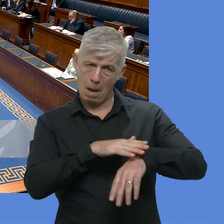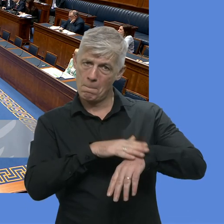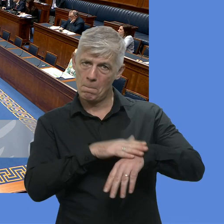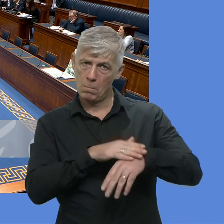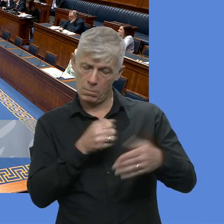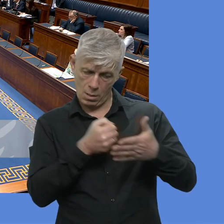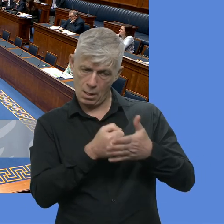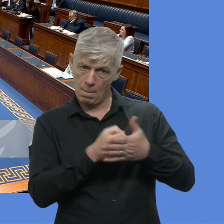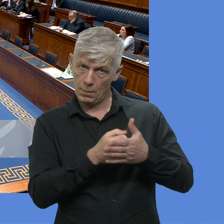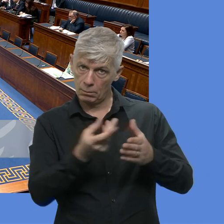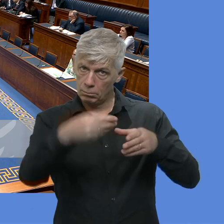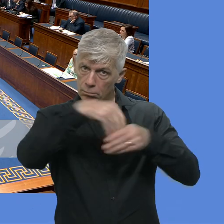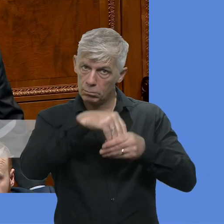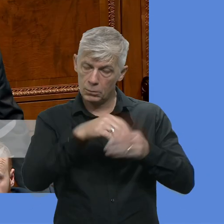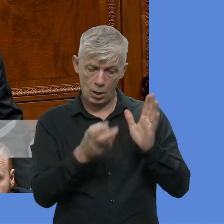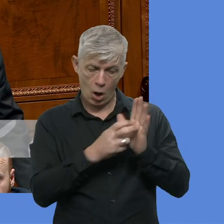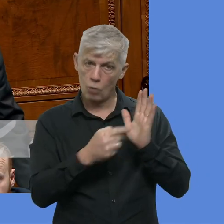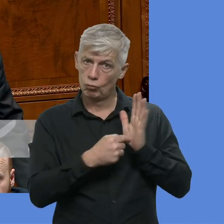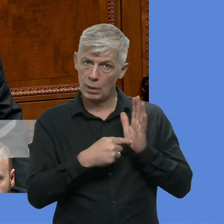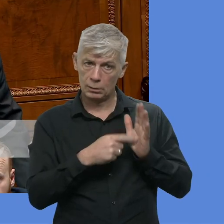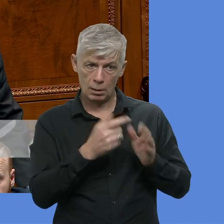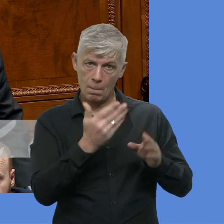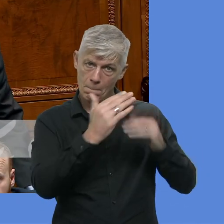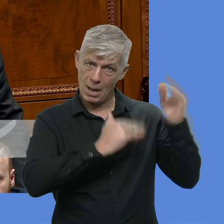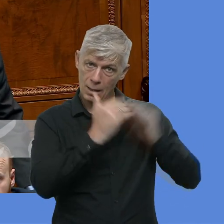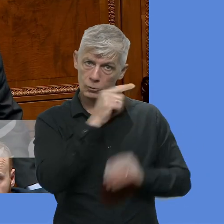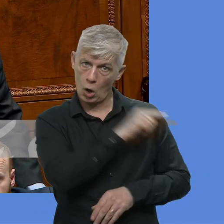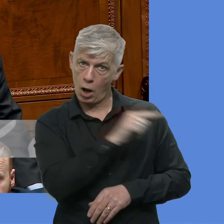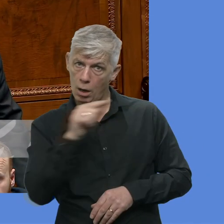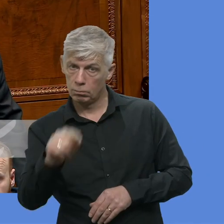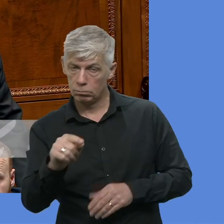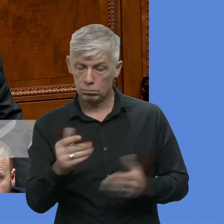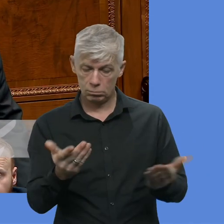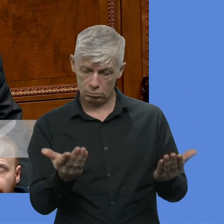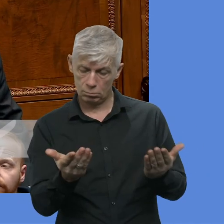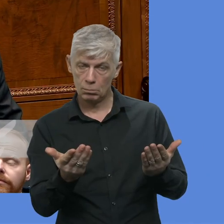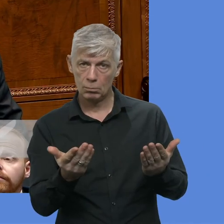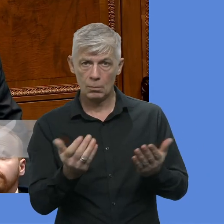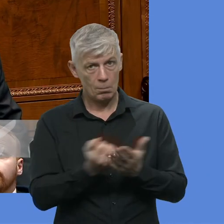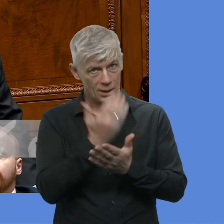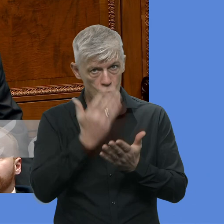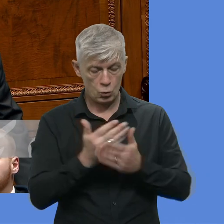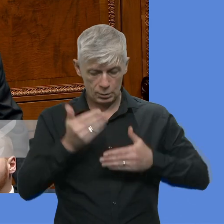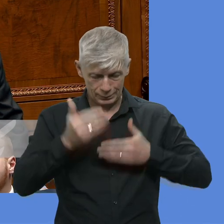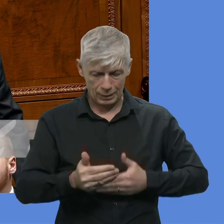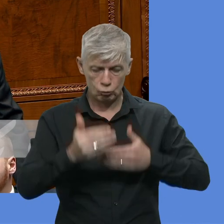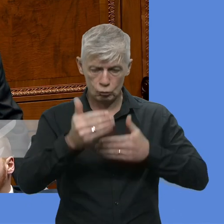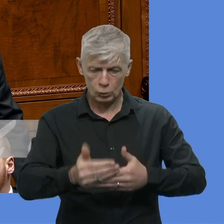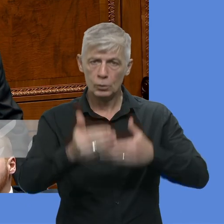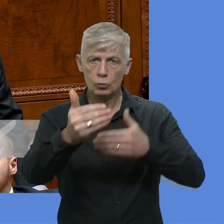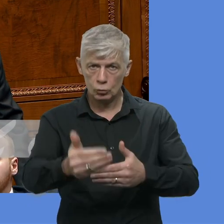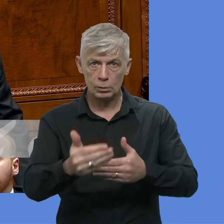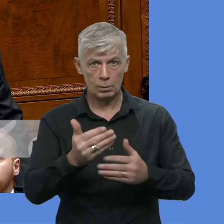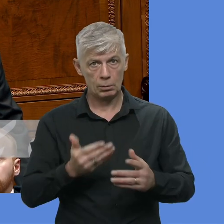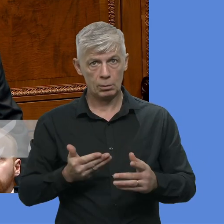been incorporated in the contract with the developer to ensure that various stages of the project are